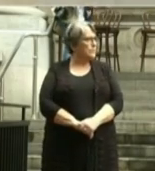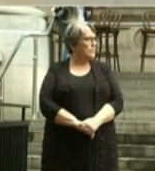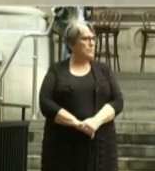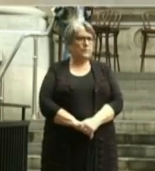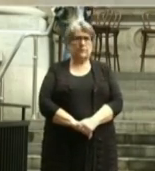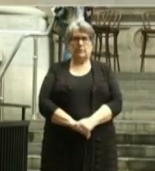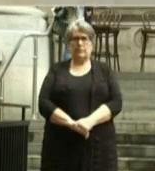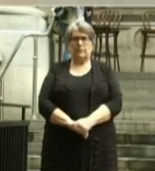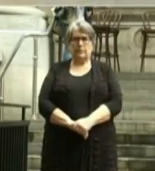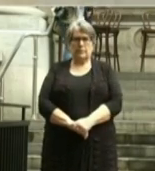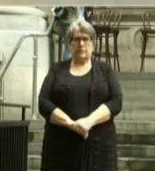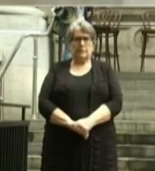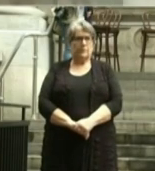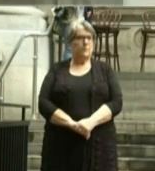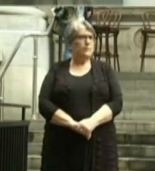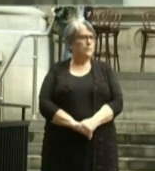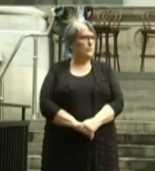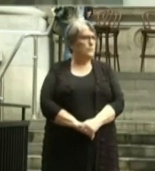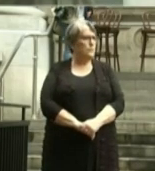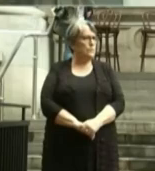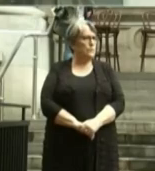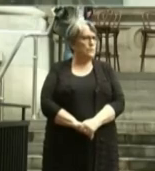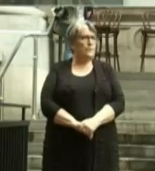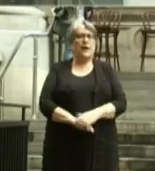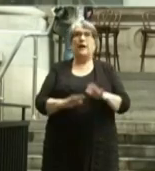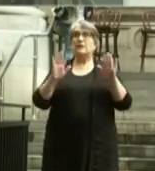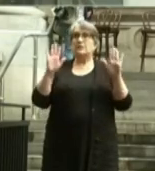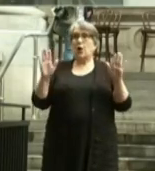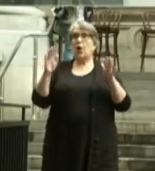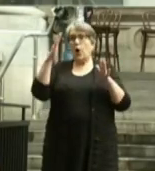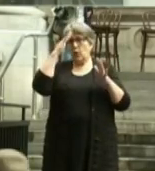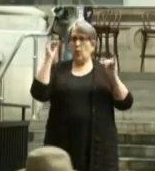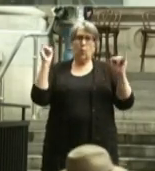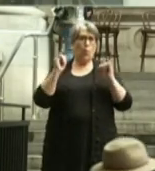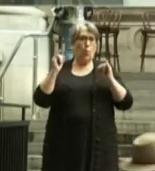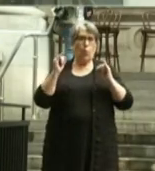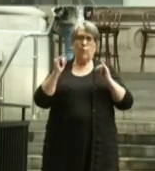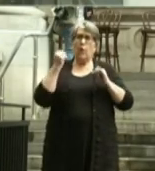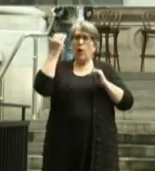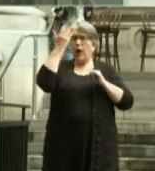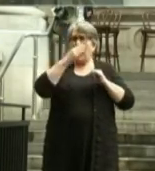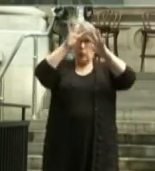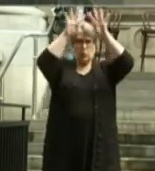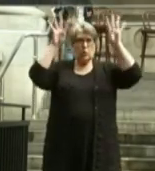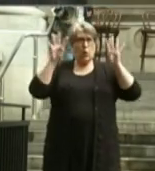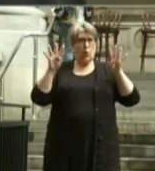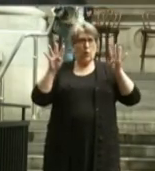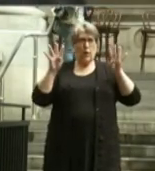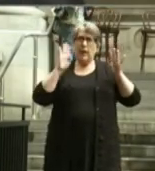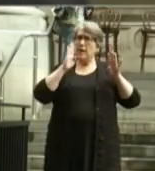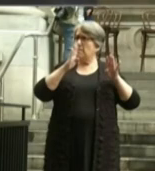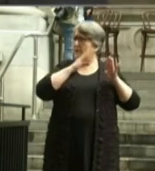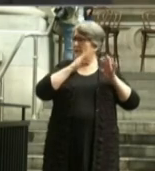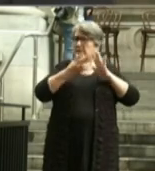Although this tragedy of Aboriginal and Torres Strait Islander